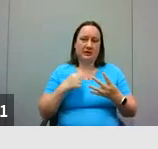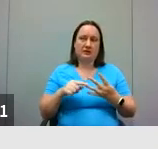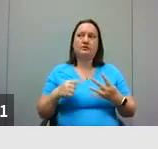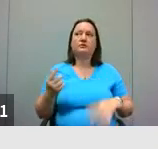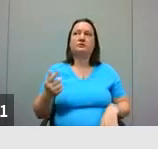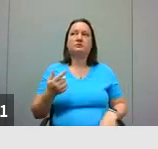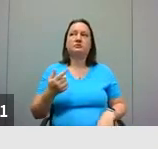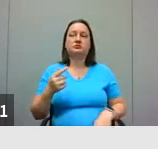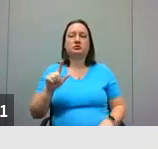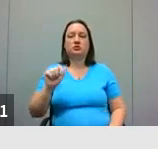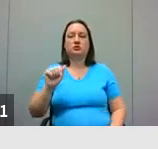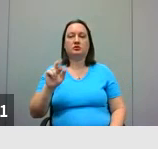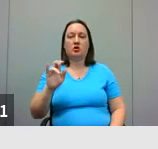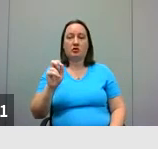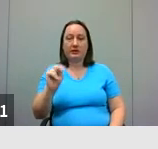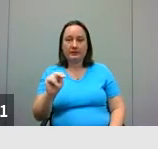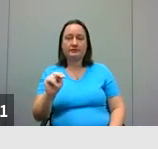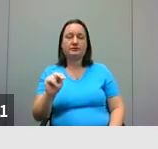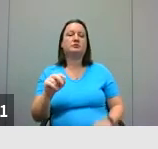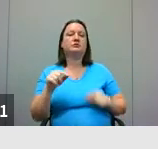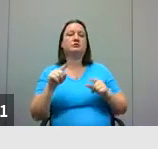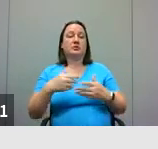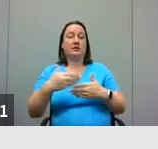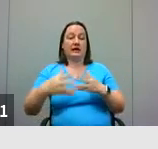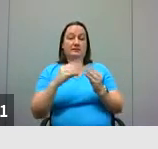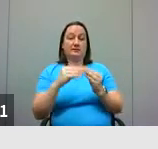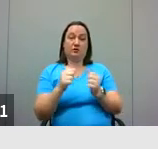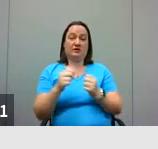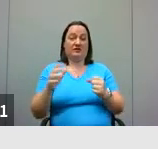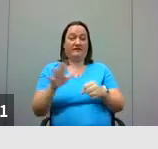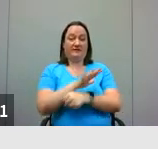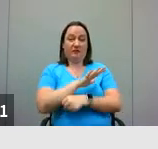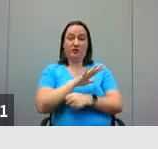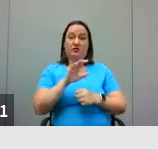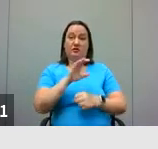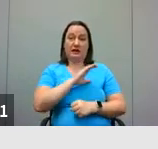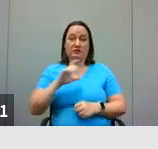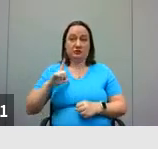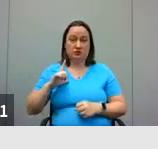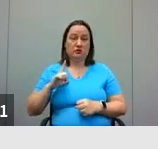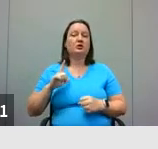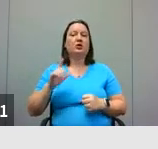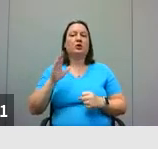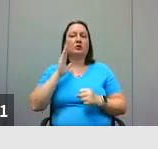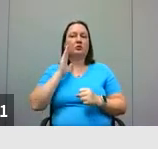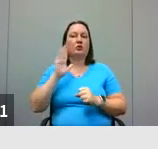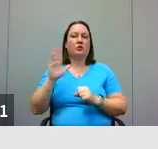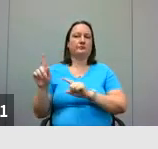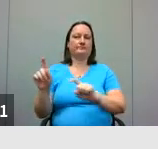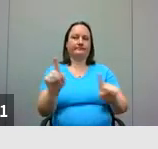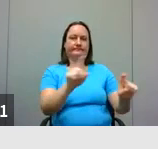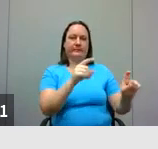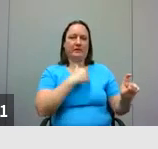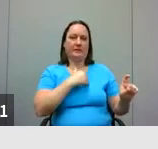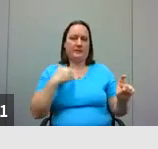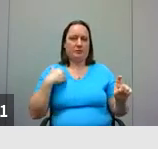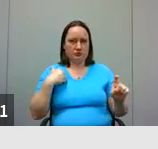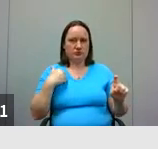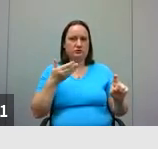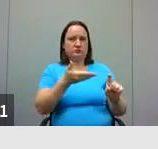council, Garrett, let's pull the members on the call about the 14th or